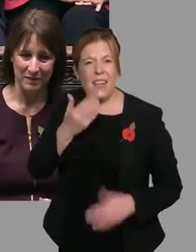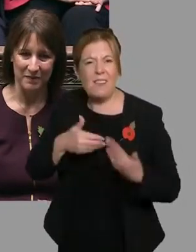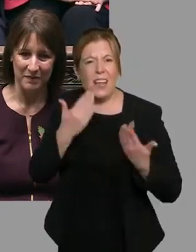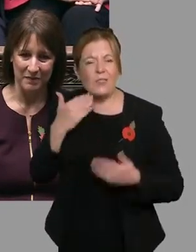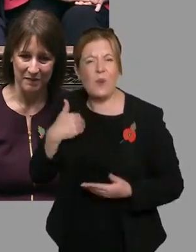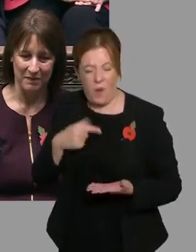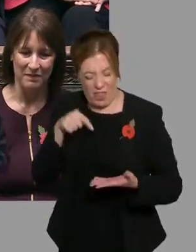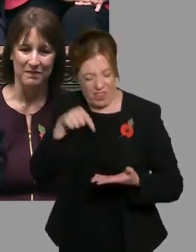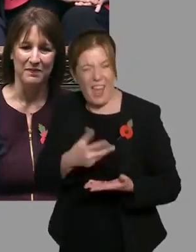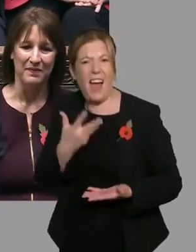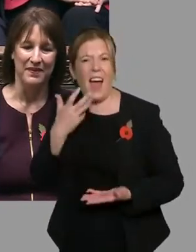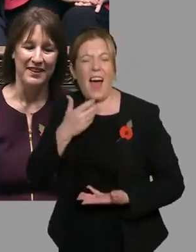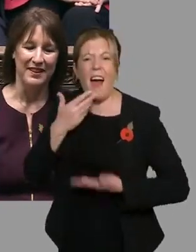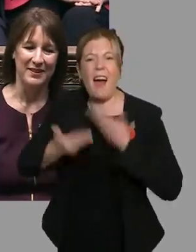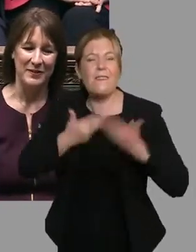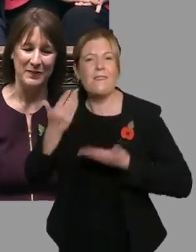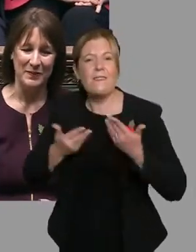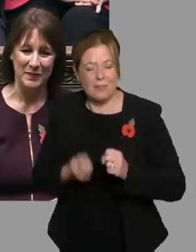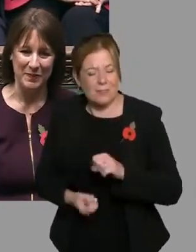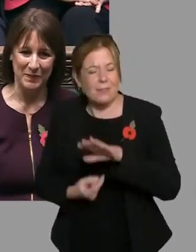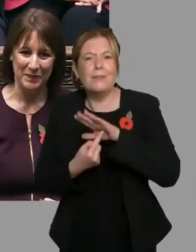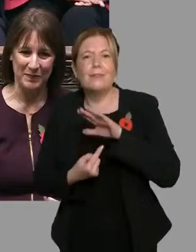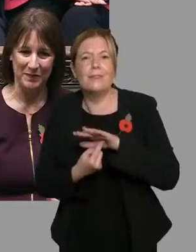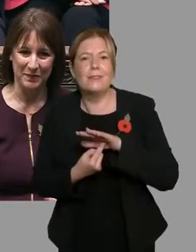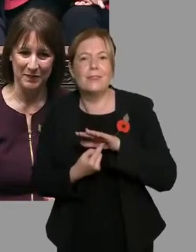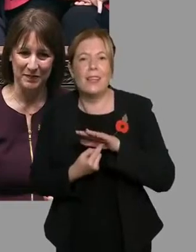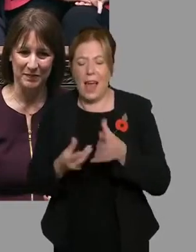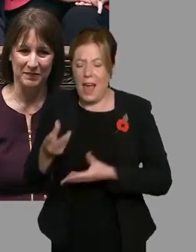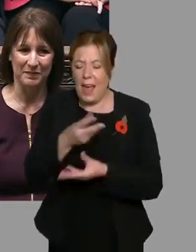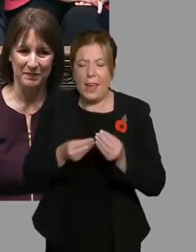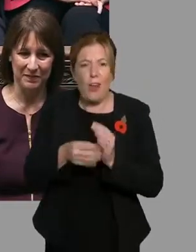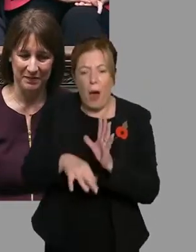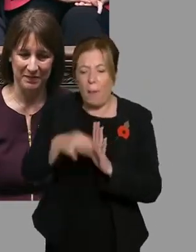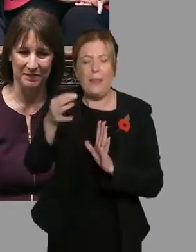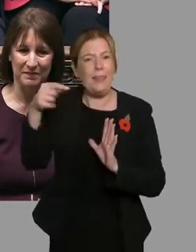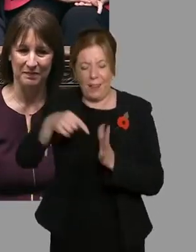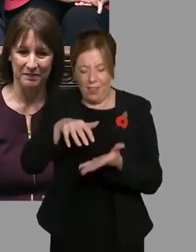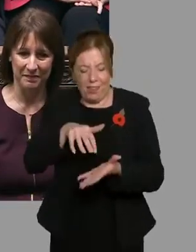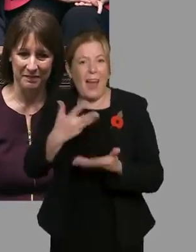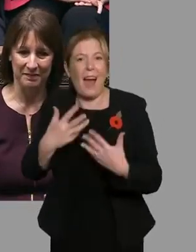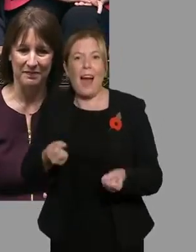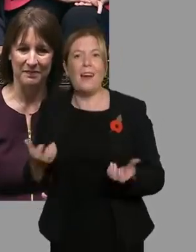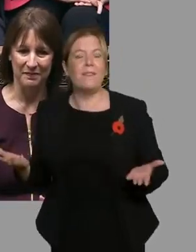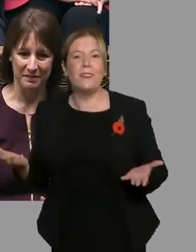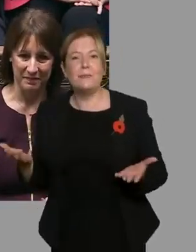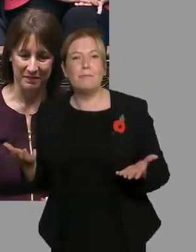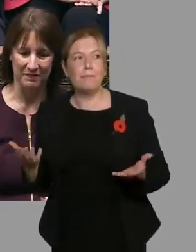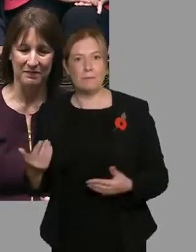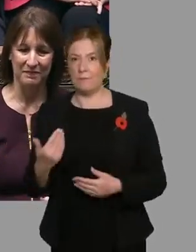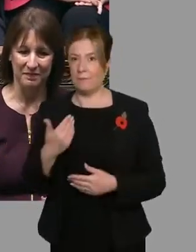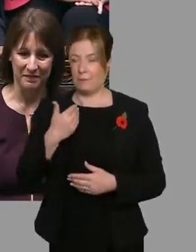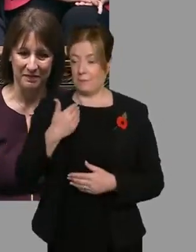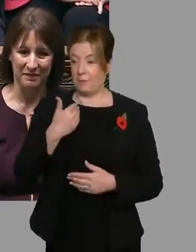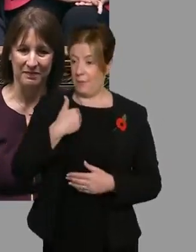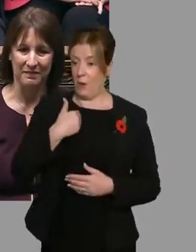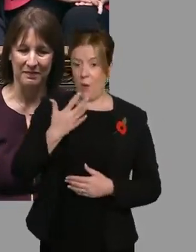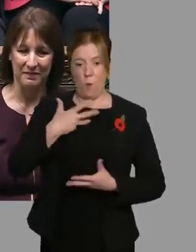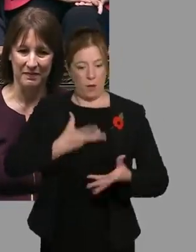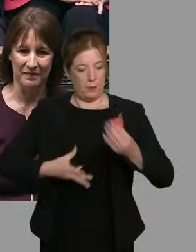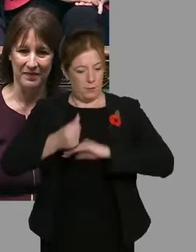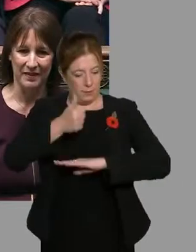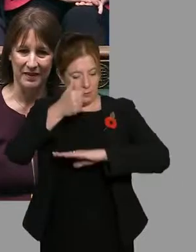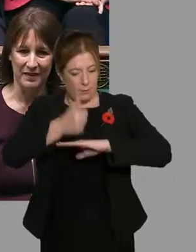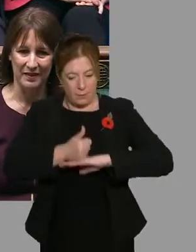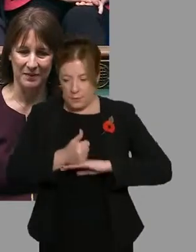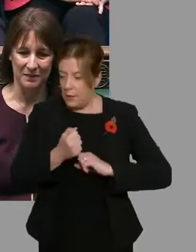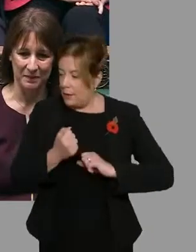was economic growth. We are fixing the foundations. We're giving a pay rise to millions of people. We're